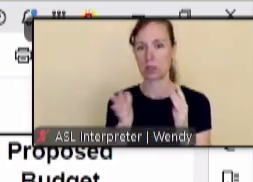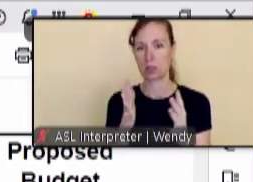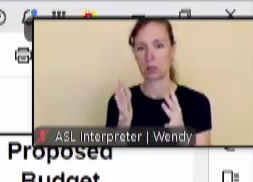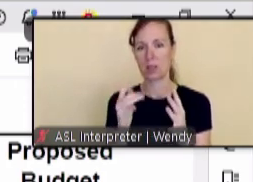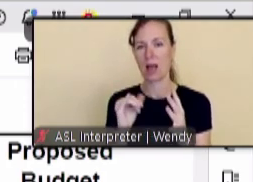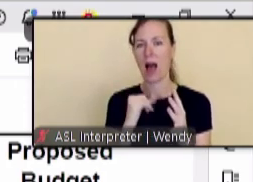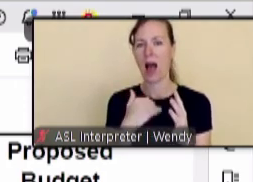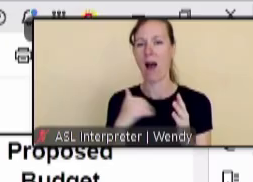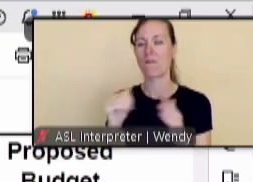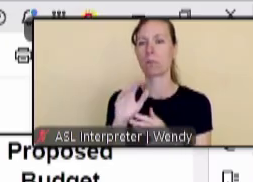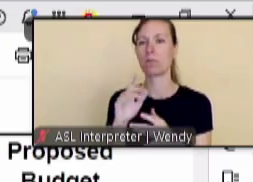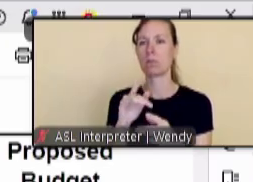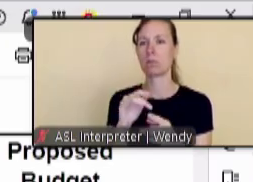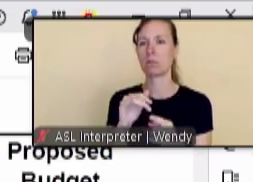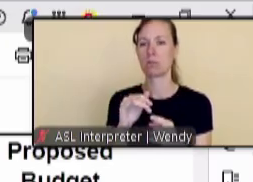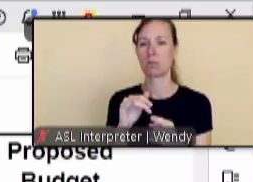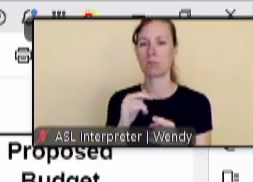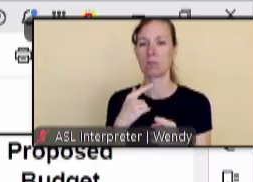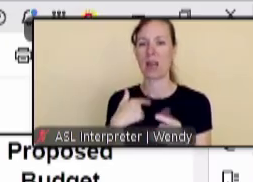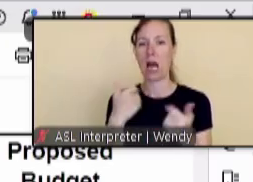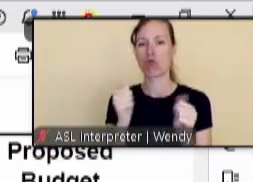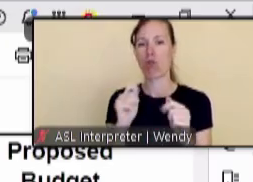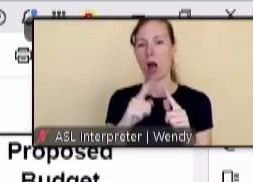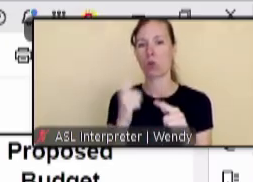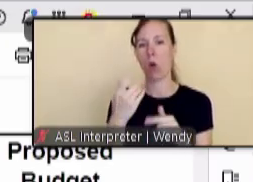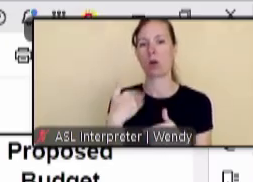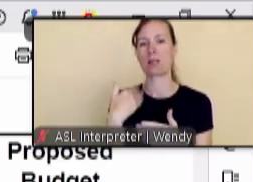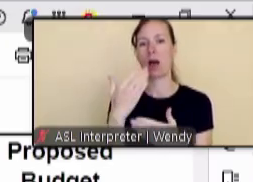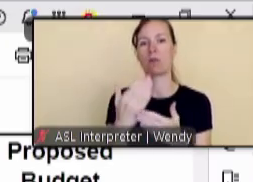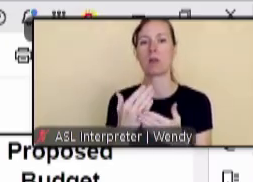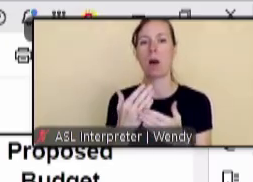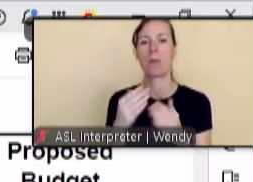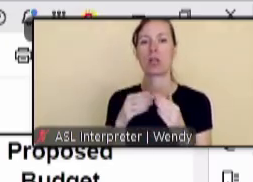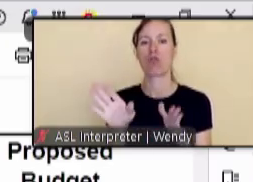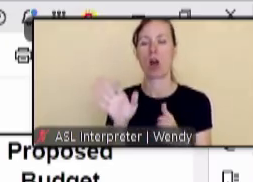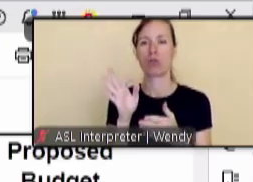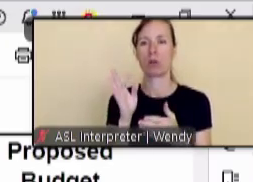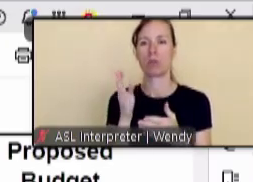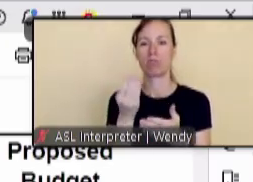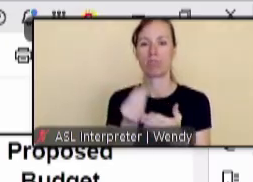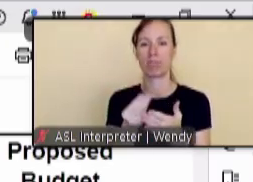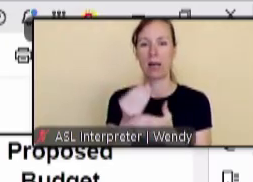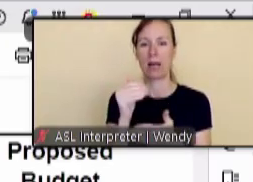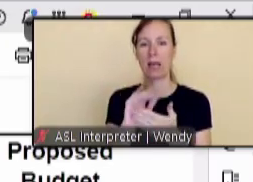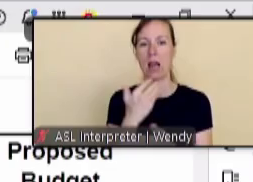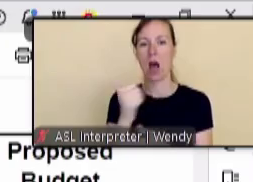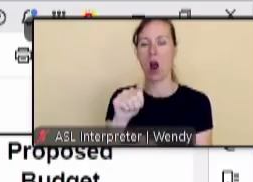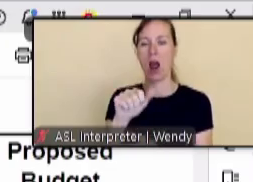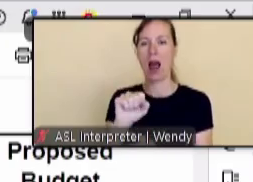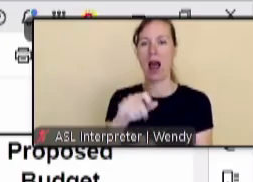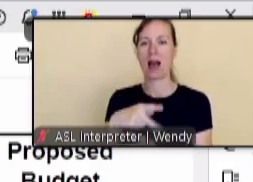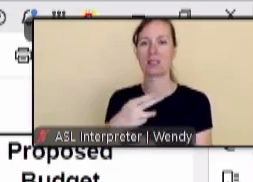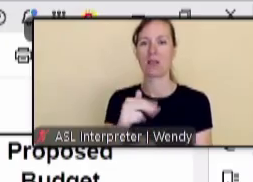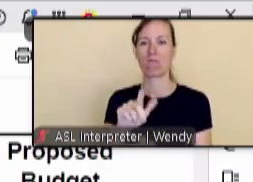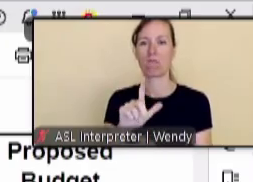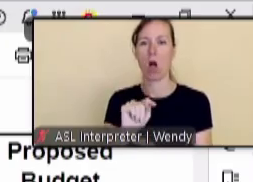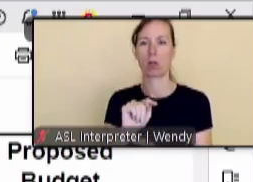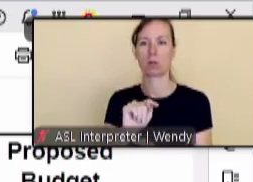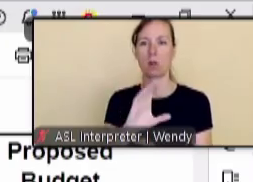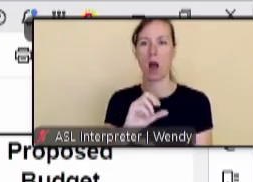some general fund money in our asphalt concrete. And so I reduced that a little bit, but we